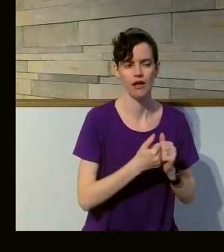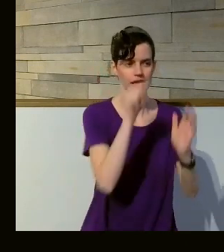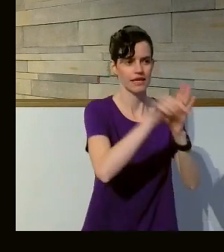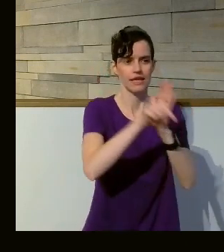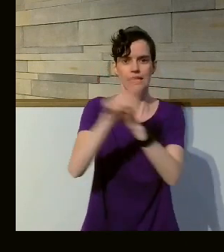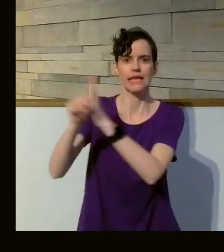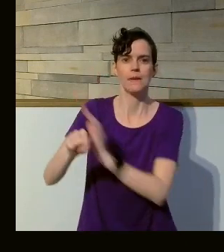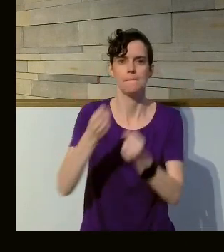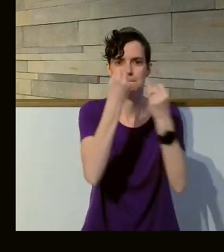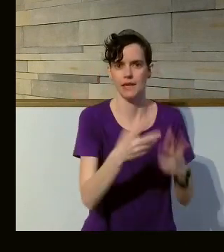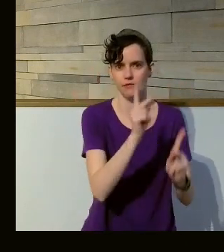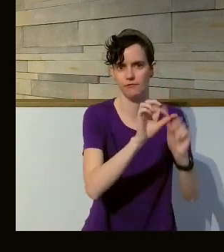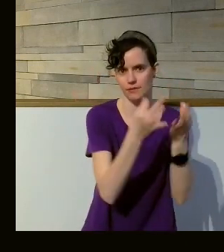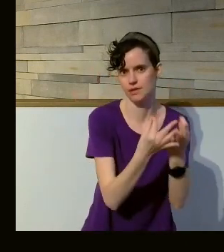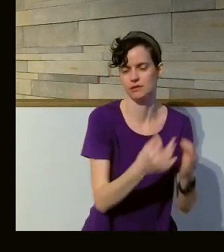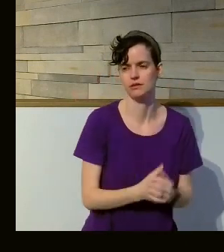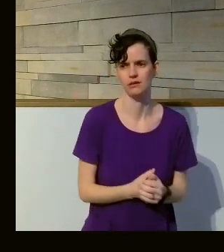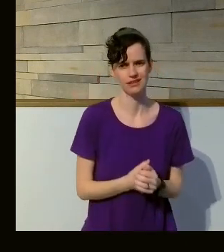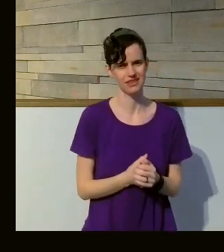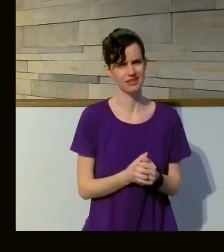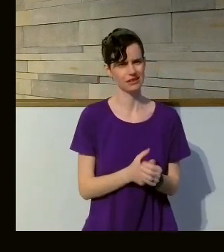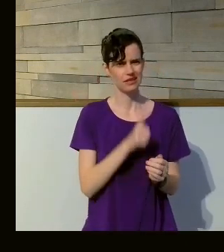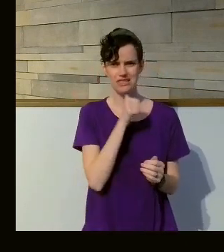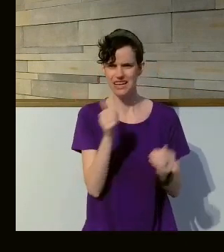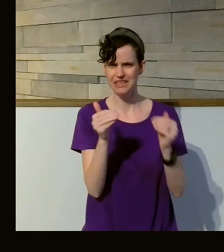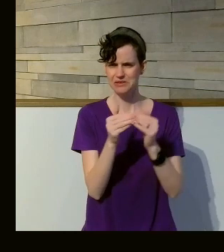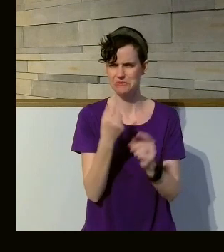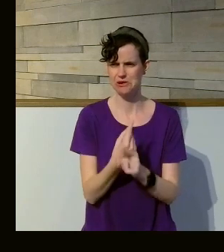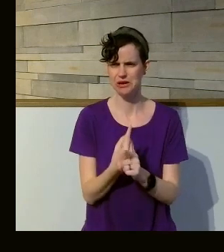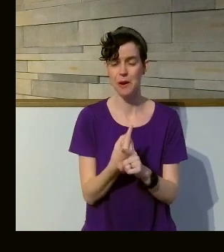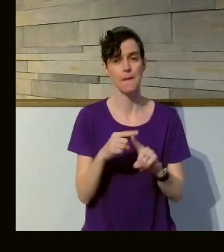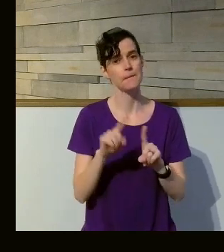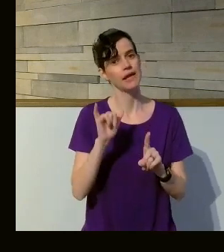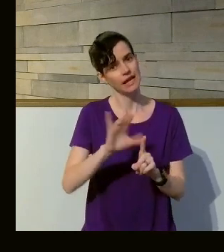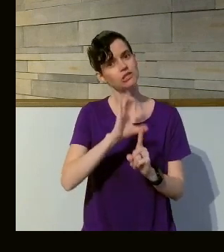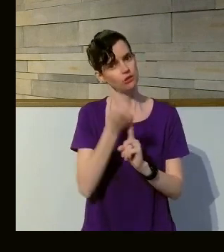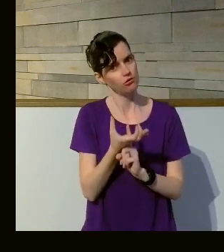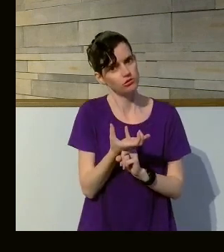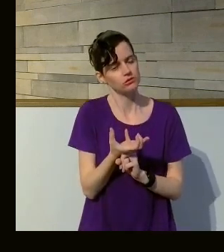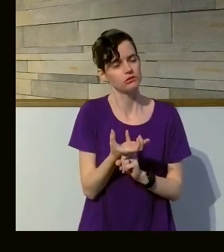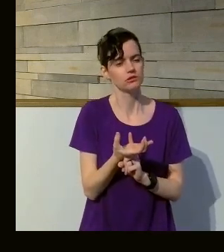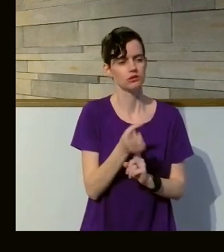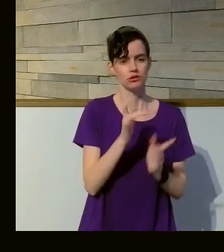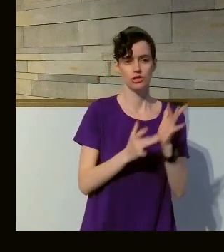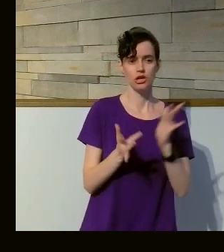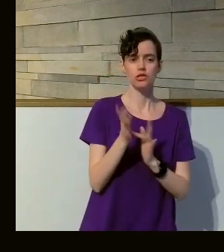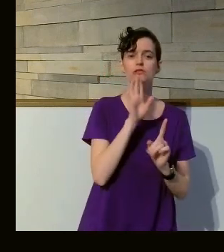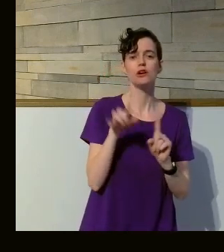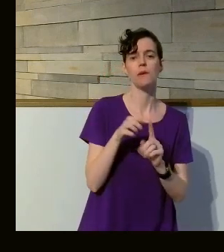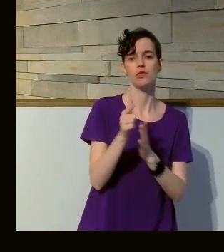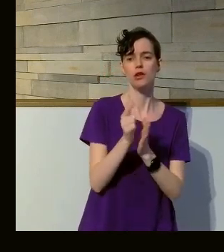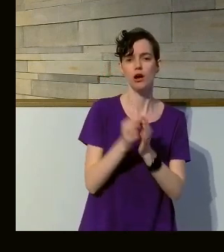of their family members' lives. Well, that's not very equal, is it? But that's the way the culture was. So when Jesus is talking about the law